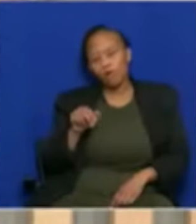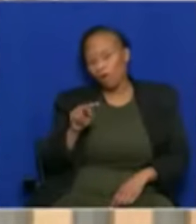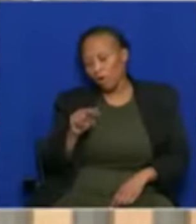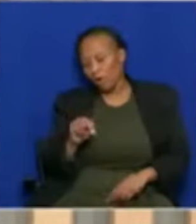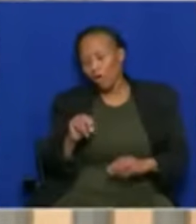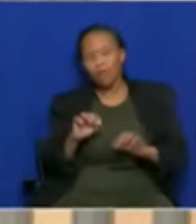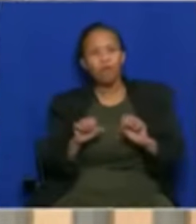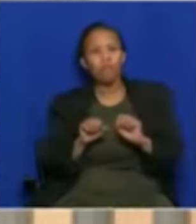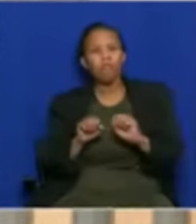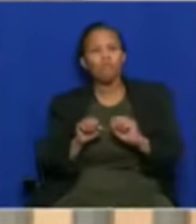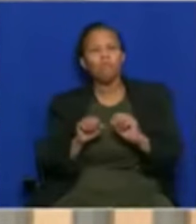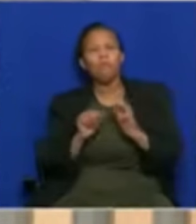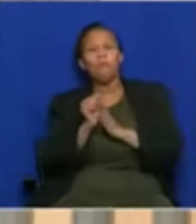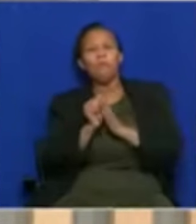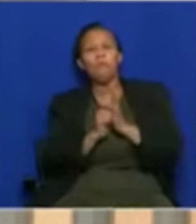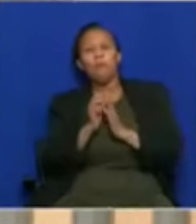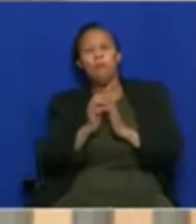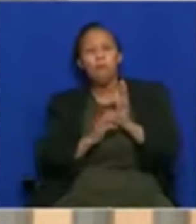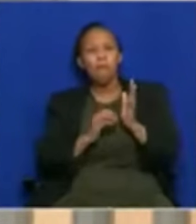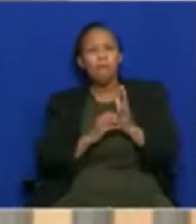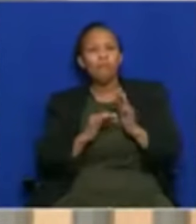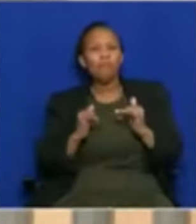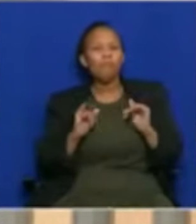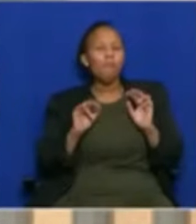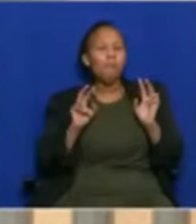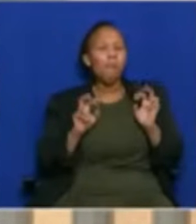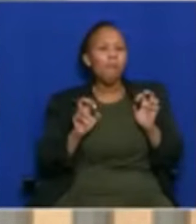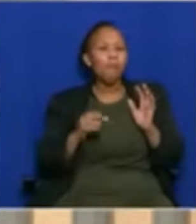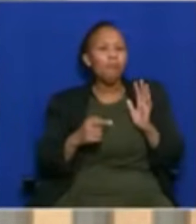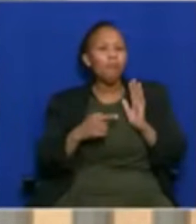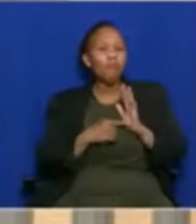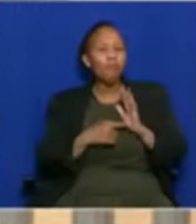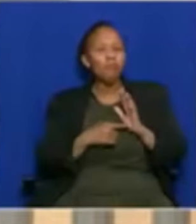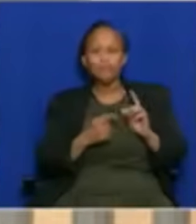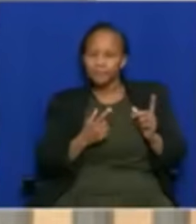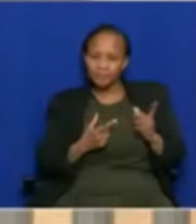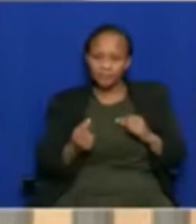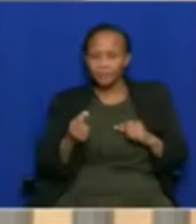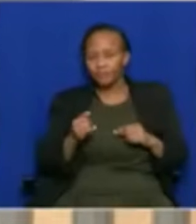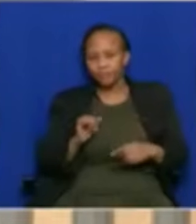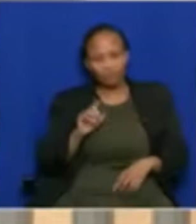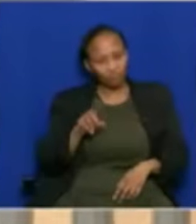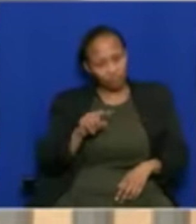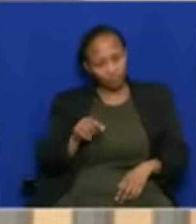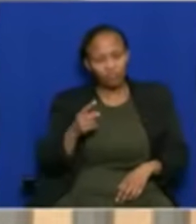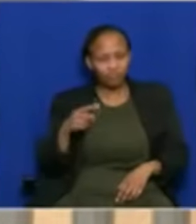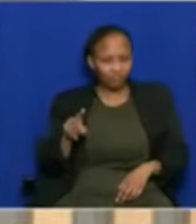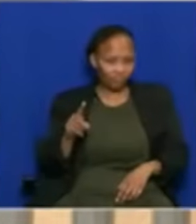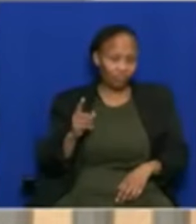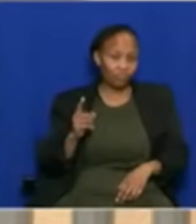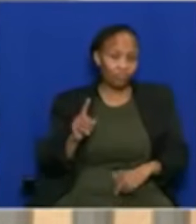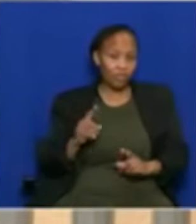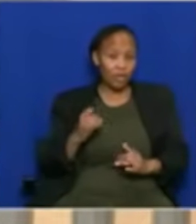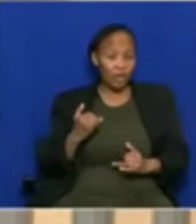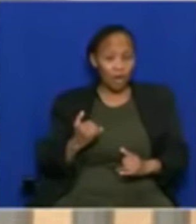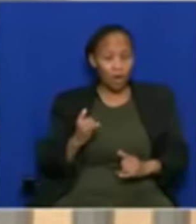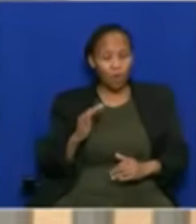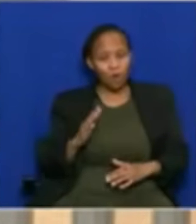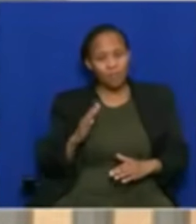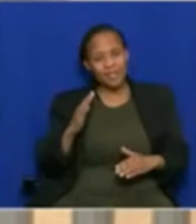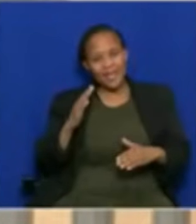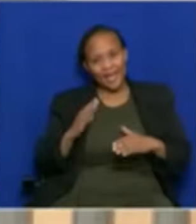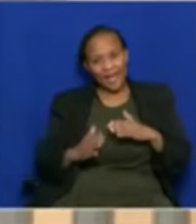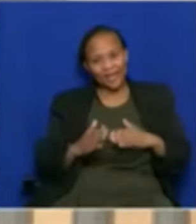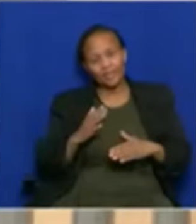dealt with. However he deals with it, wrong or right. That would be the end of what you required him